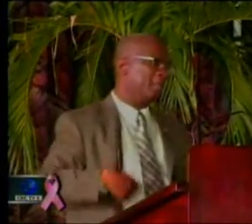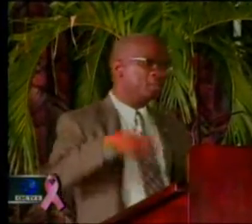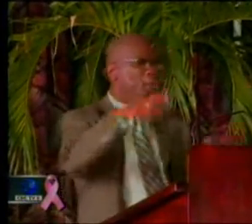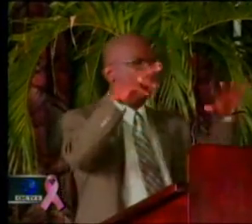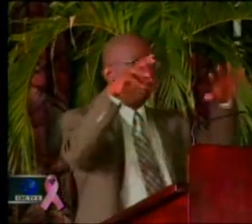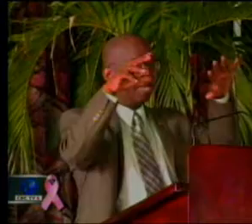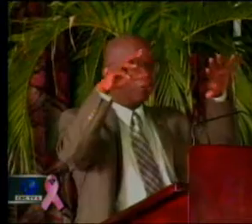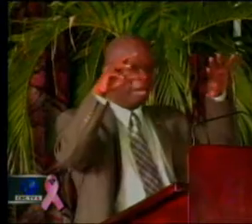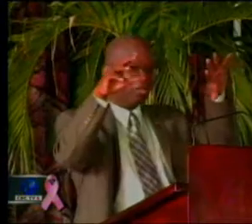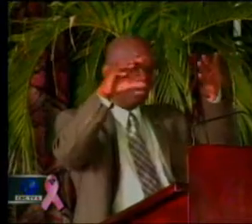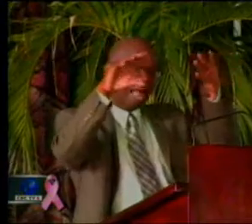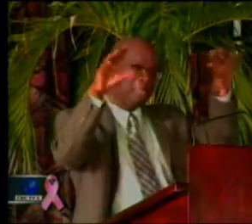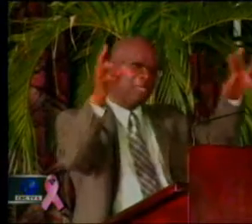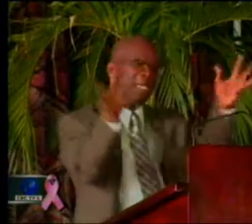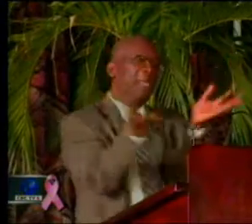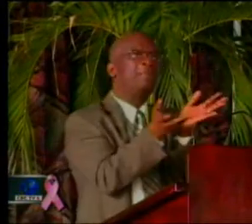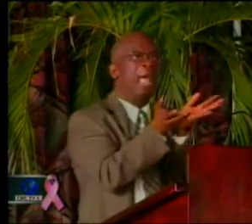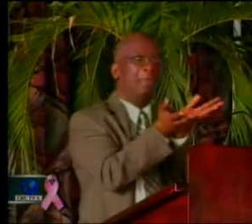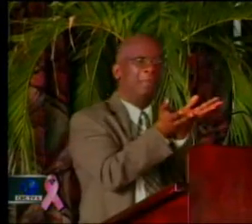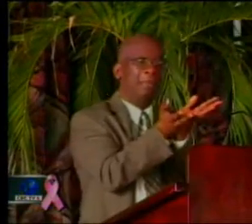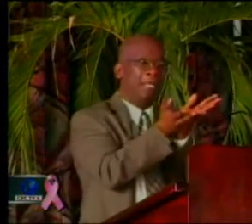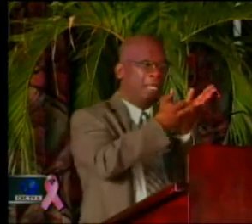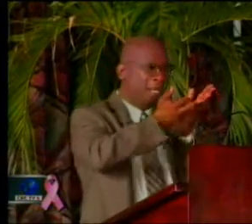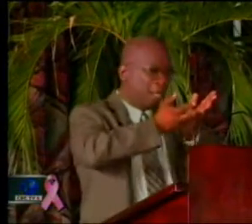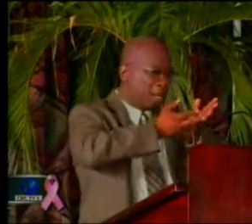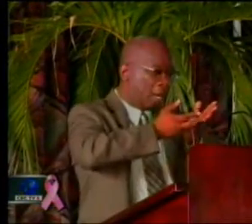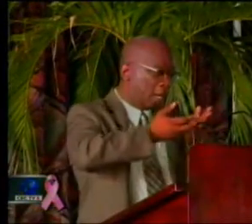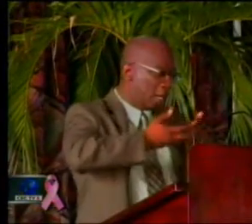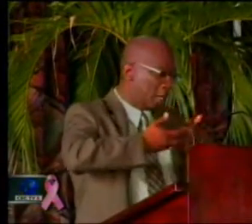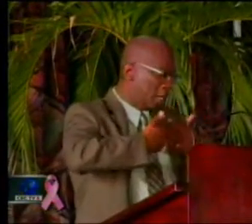life. So education has to give them,